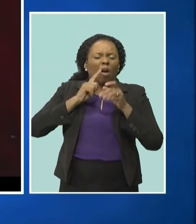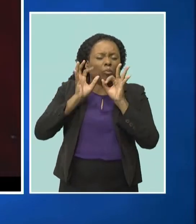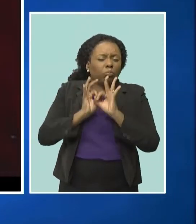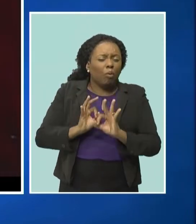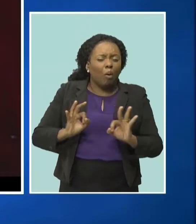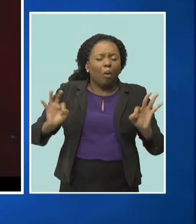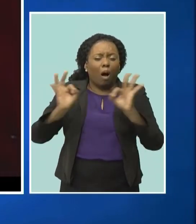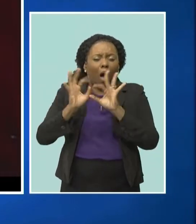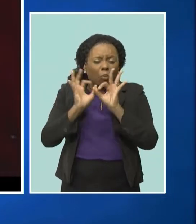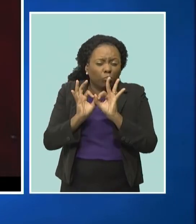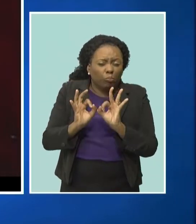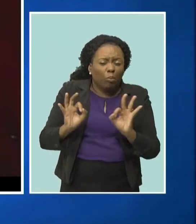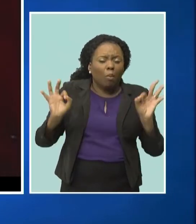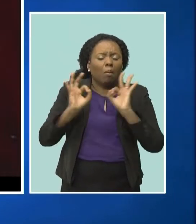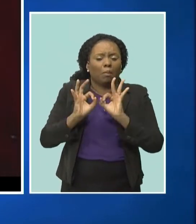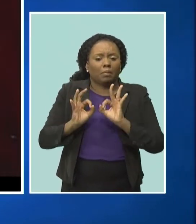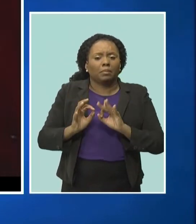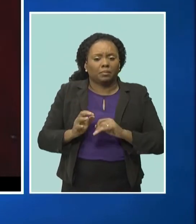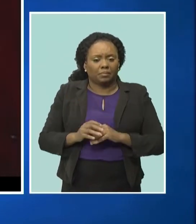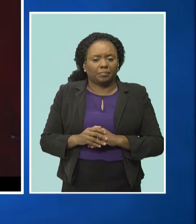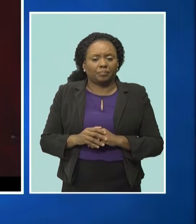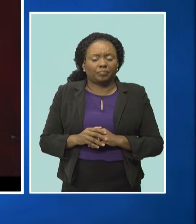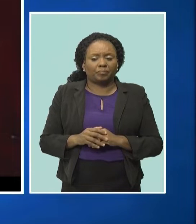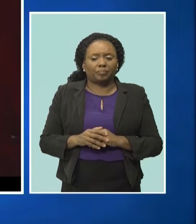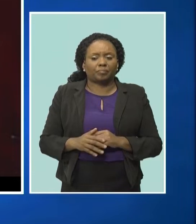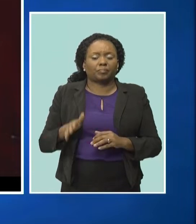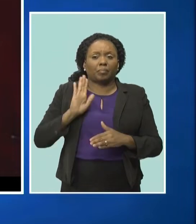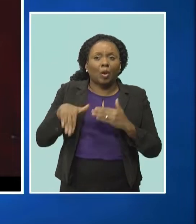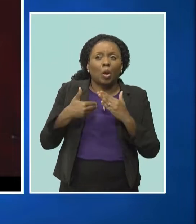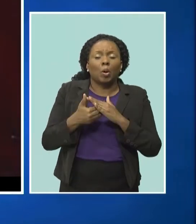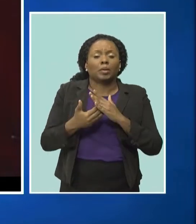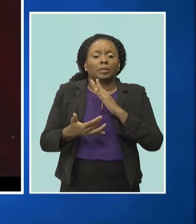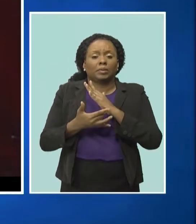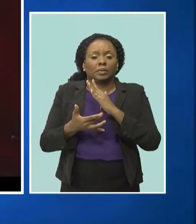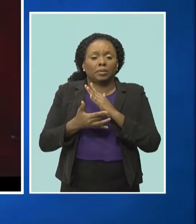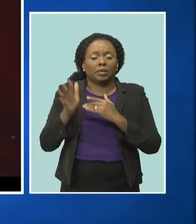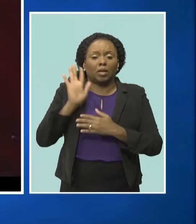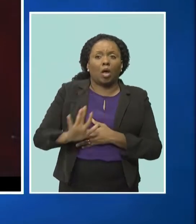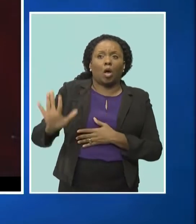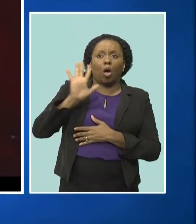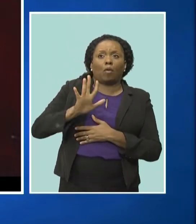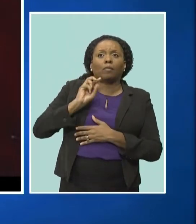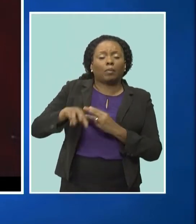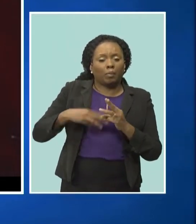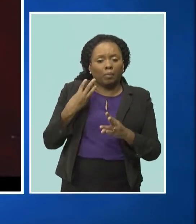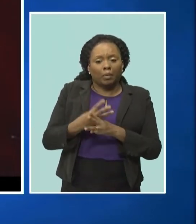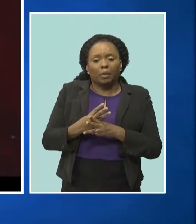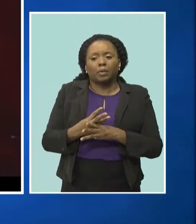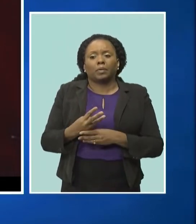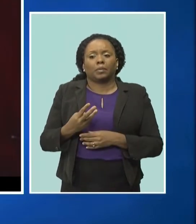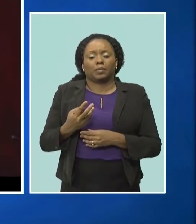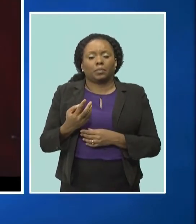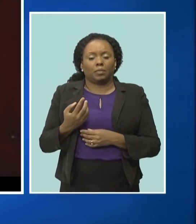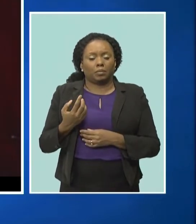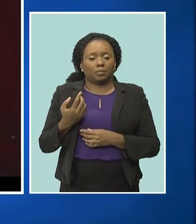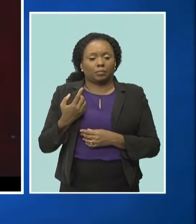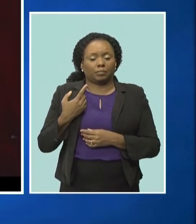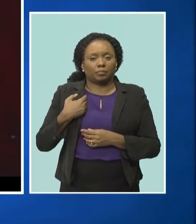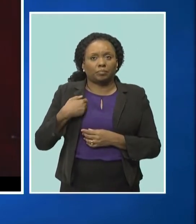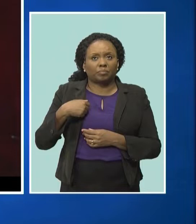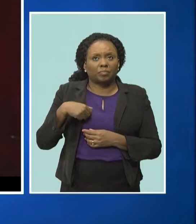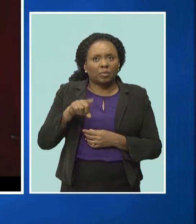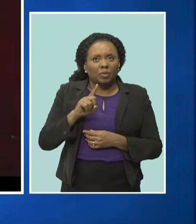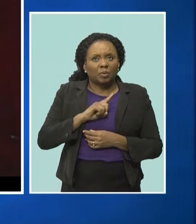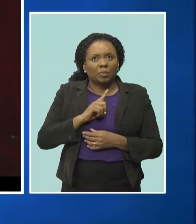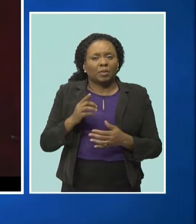With all the technology in the world, we are still on this